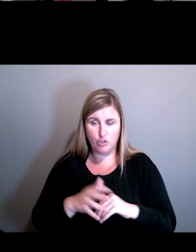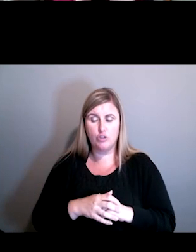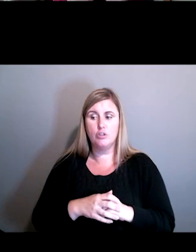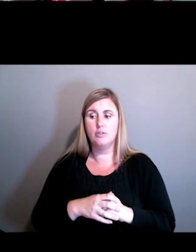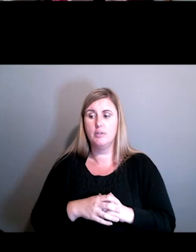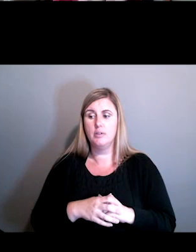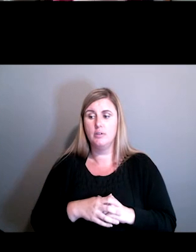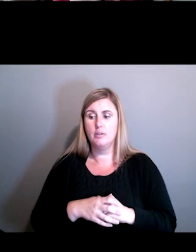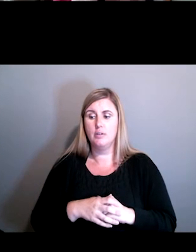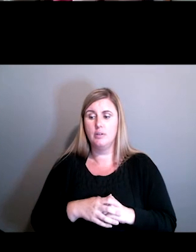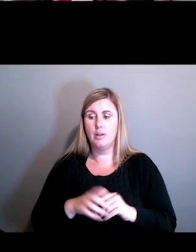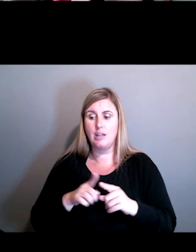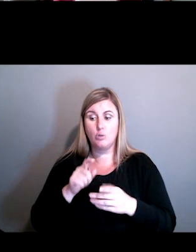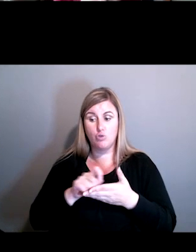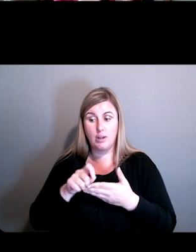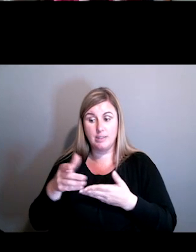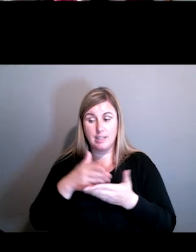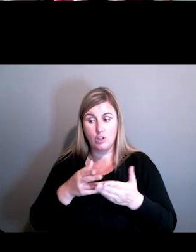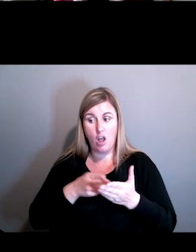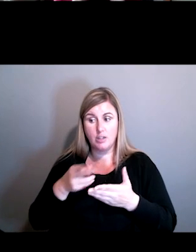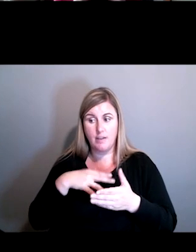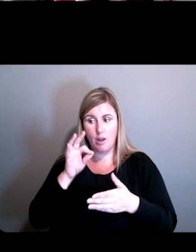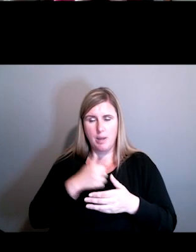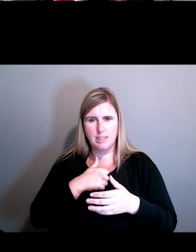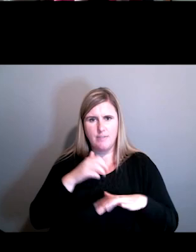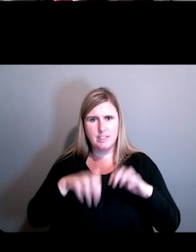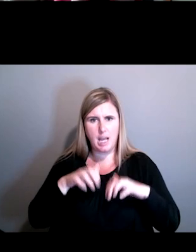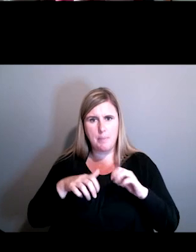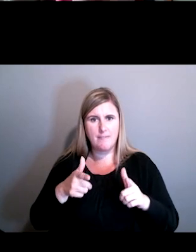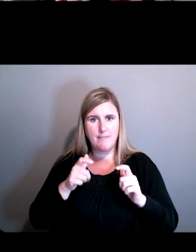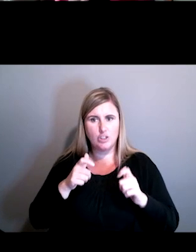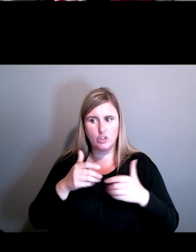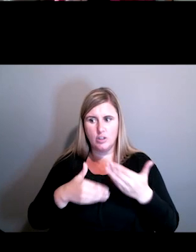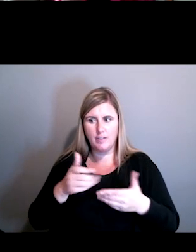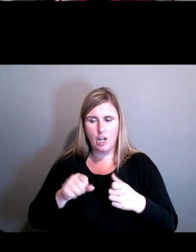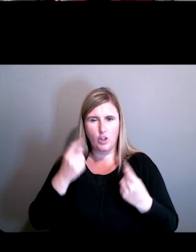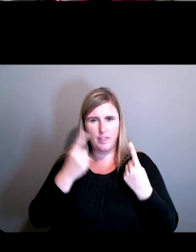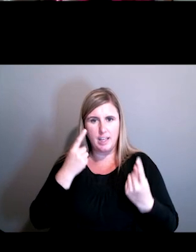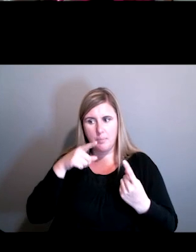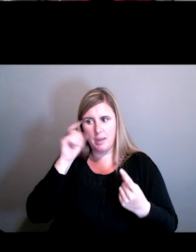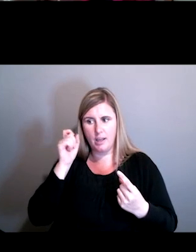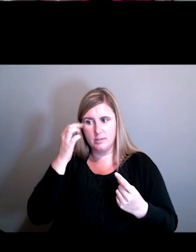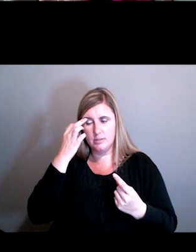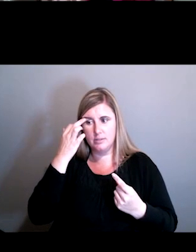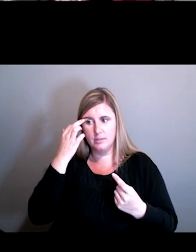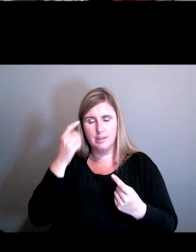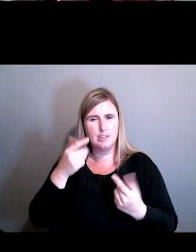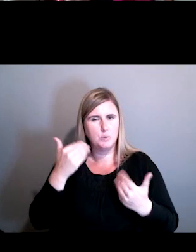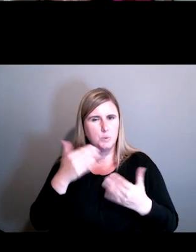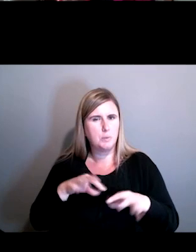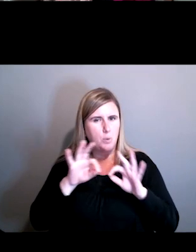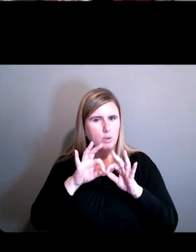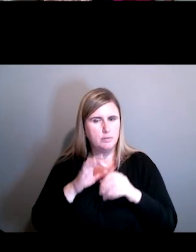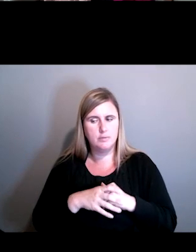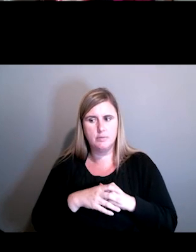I found myself typing faster and faster than I could think because this is so important. And I didn't have all of these tools when I